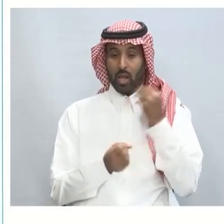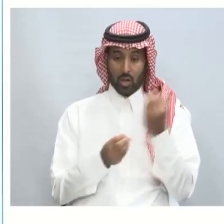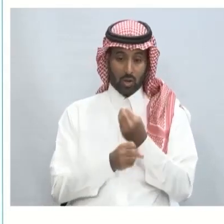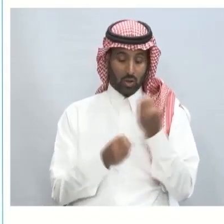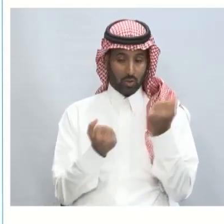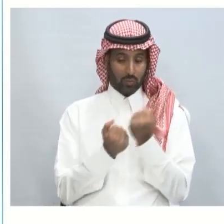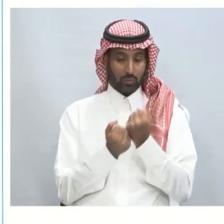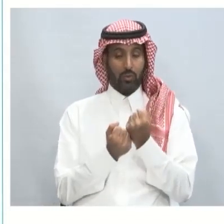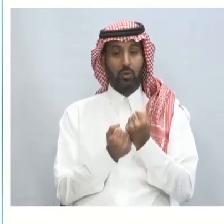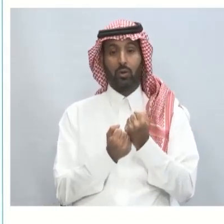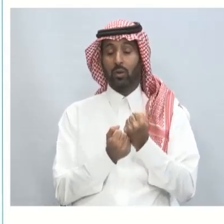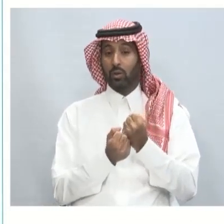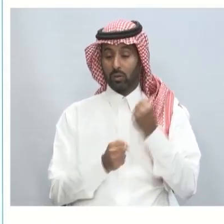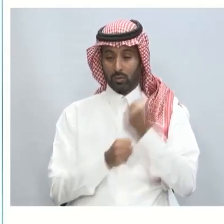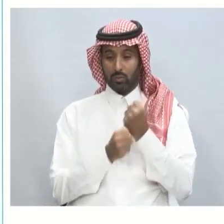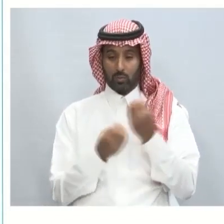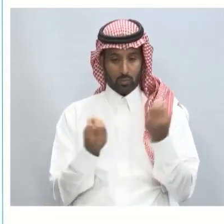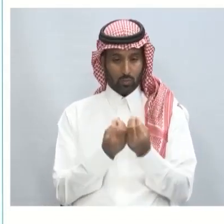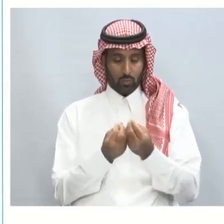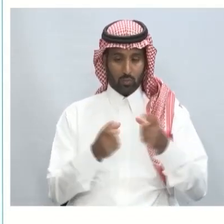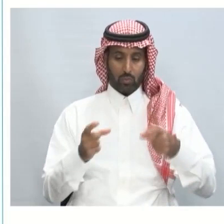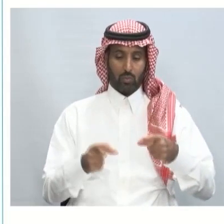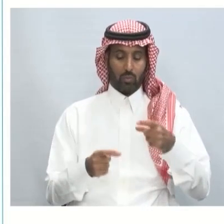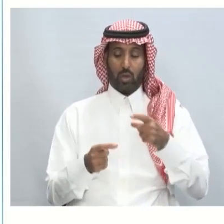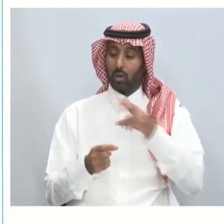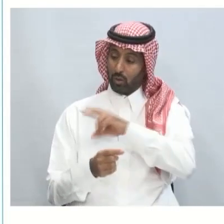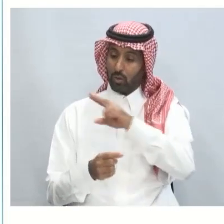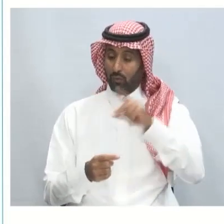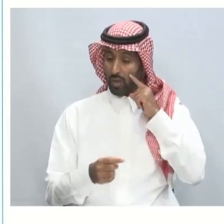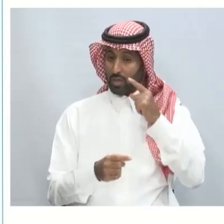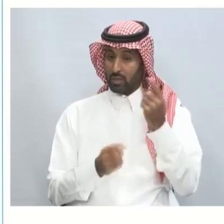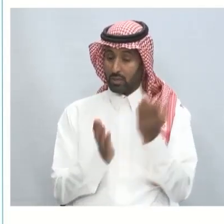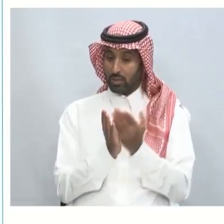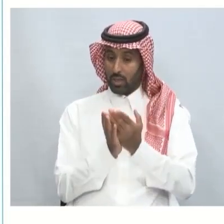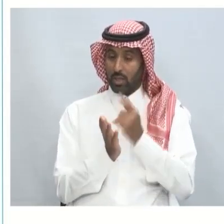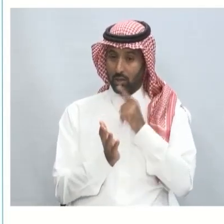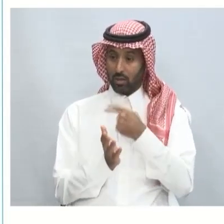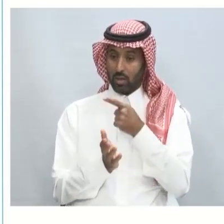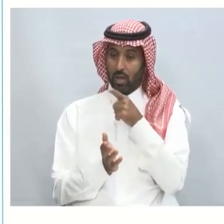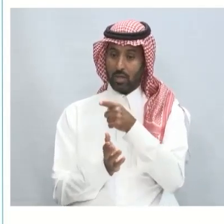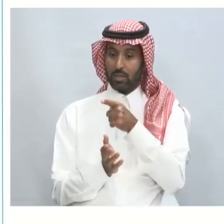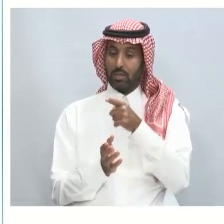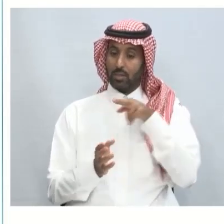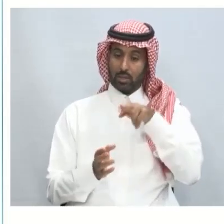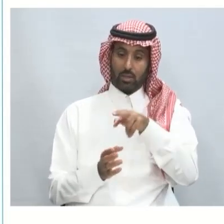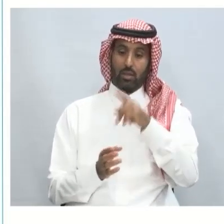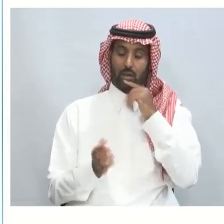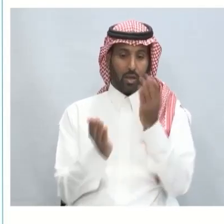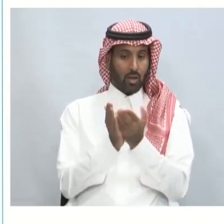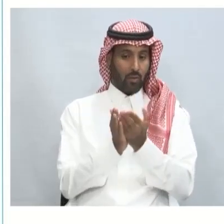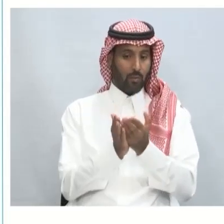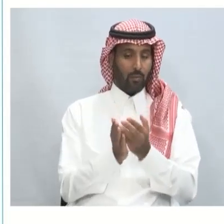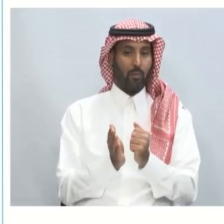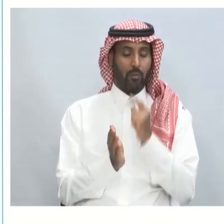So again, oh yes, a lot of them do. Of course, them here is talking about his classes.